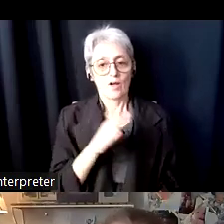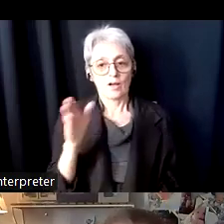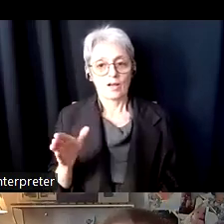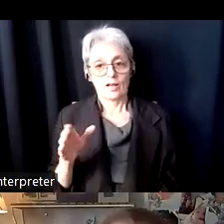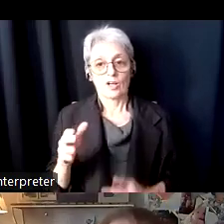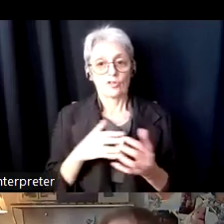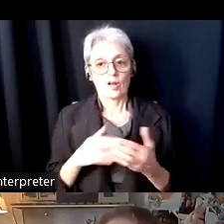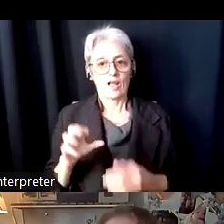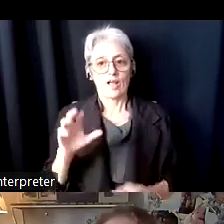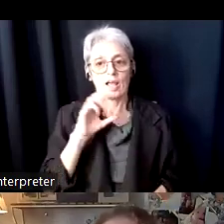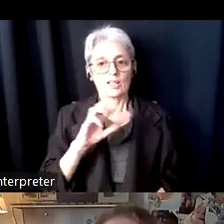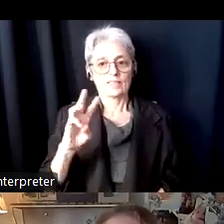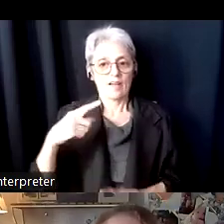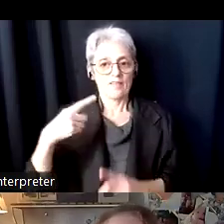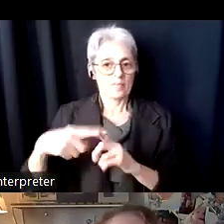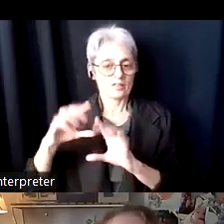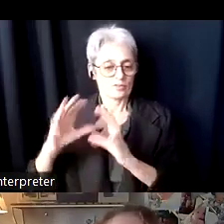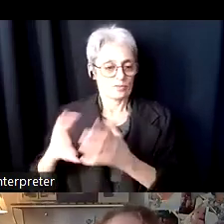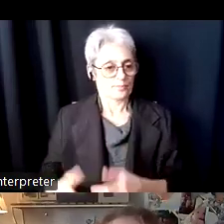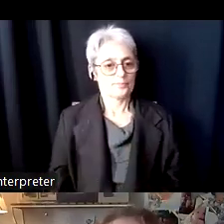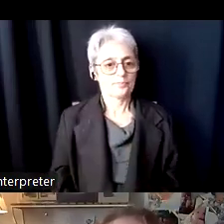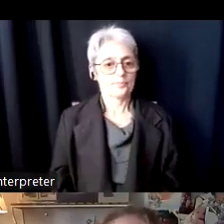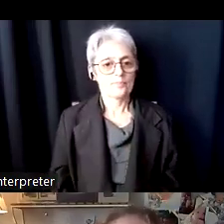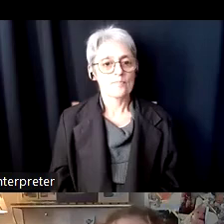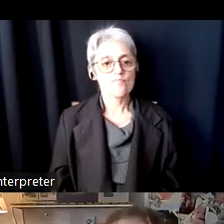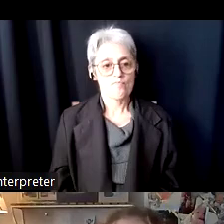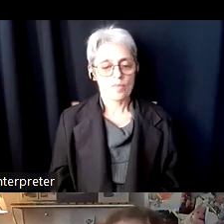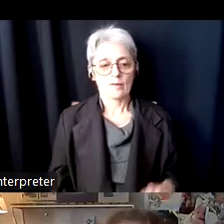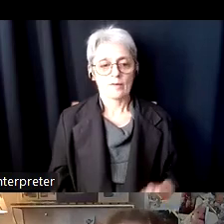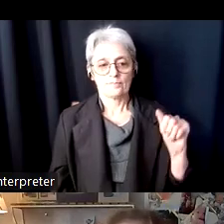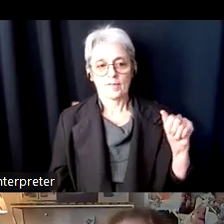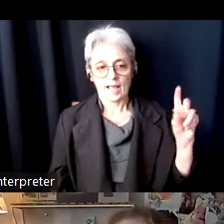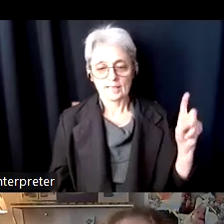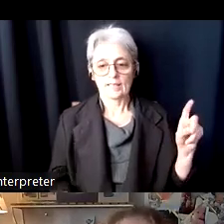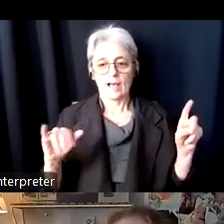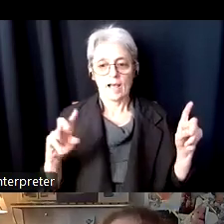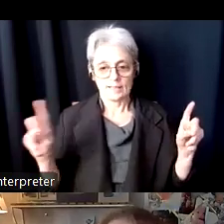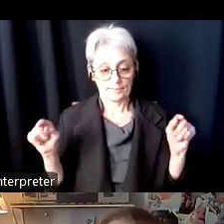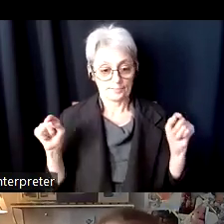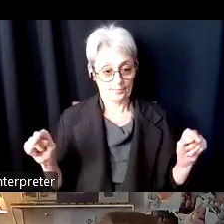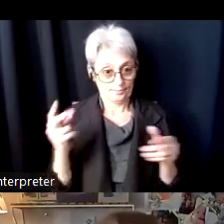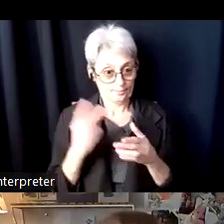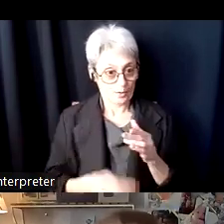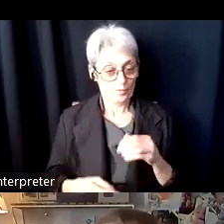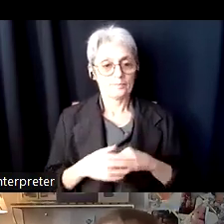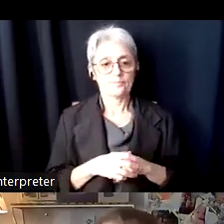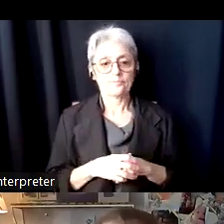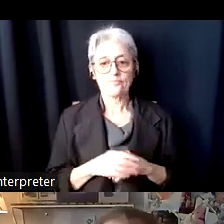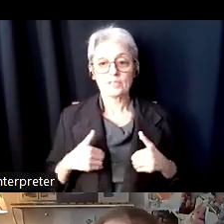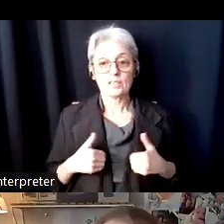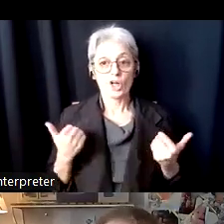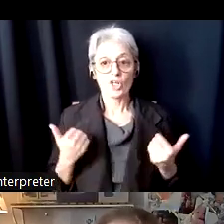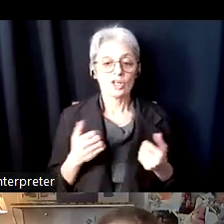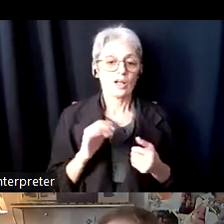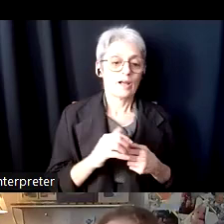plus group. So you see here for both NCI-AD and NCI-IDD, among those that are younger, that 18 to